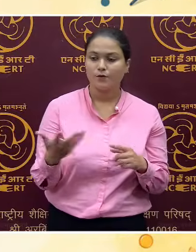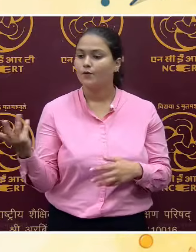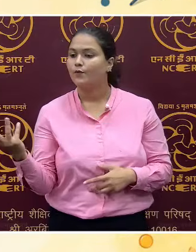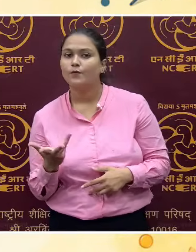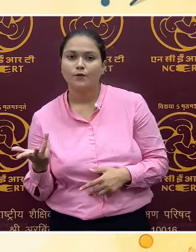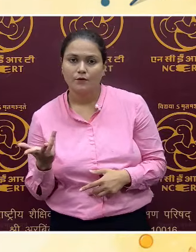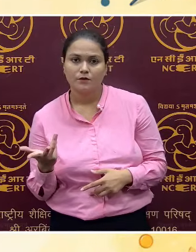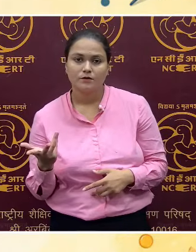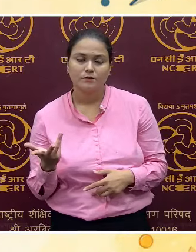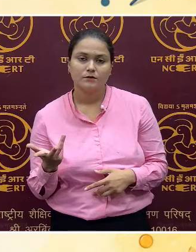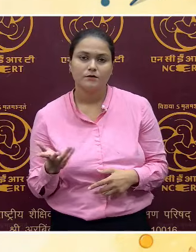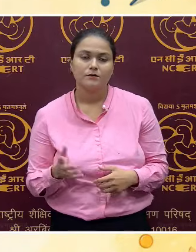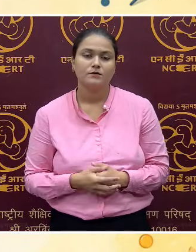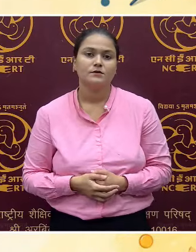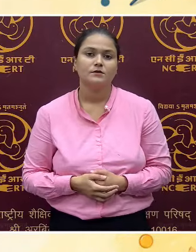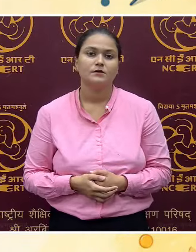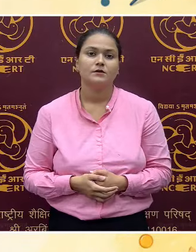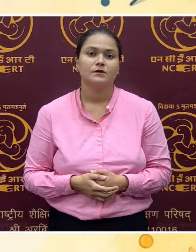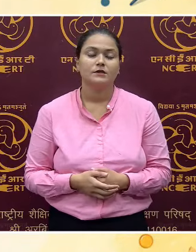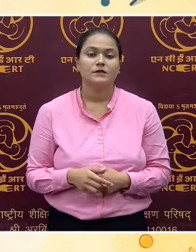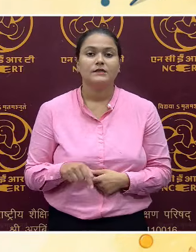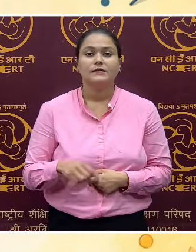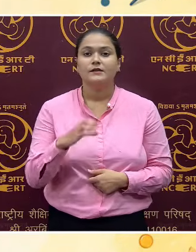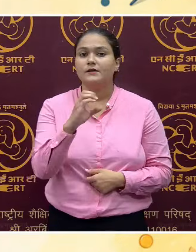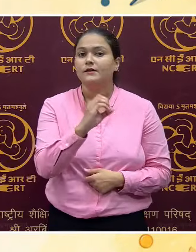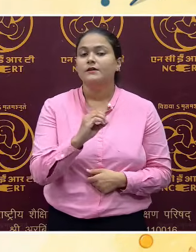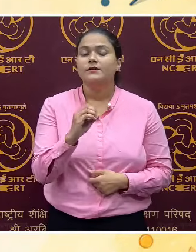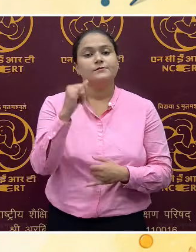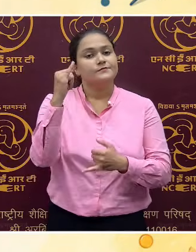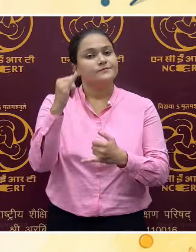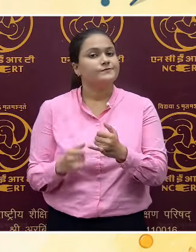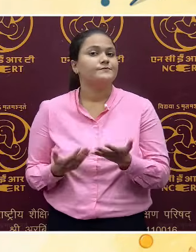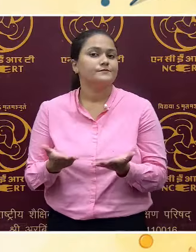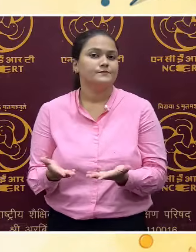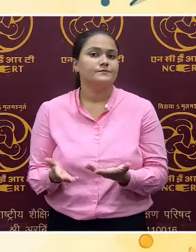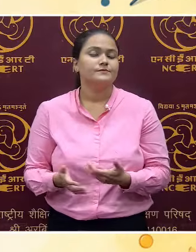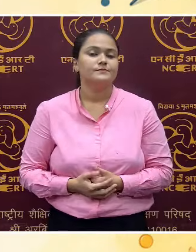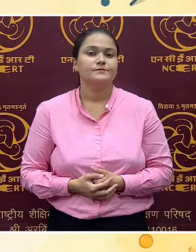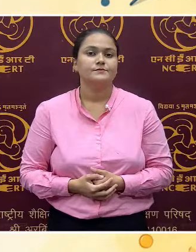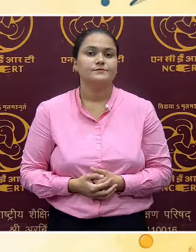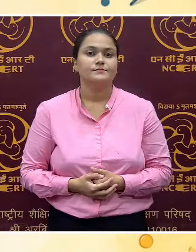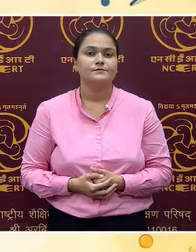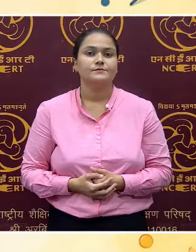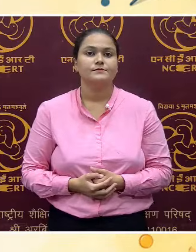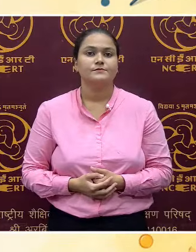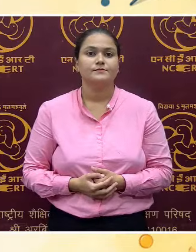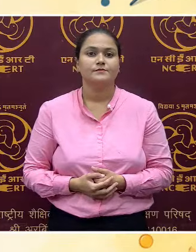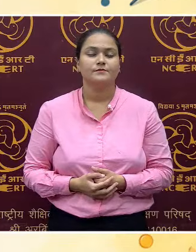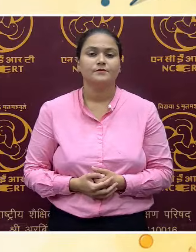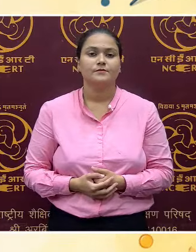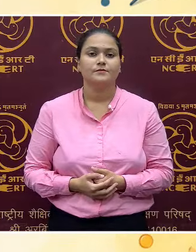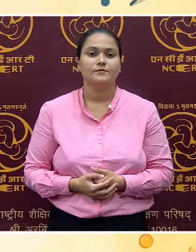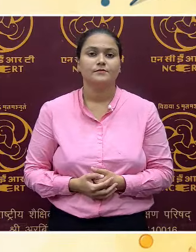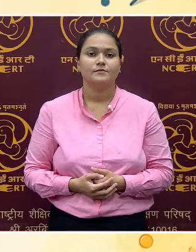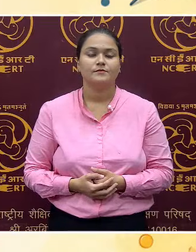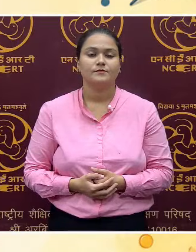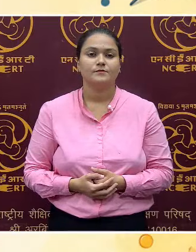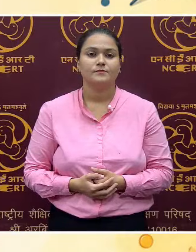then the object comes at the end. So it should be Edward had bought the